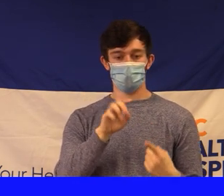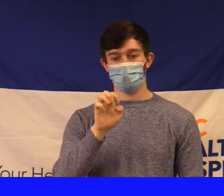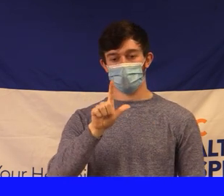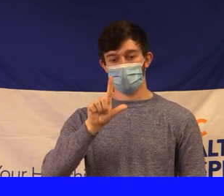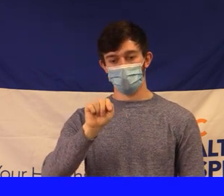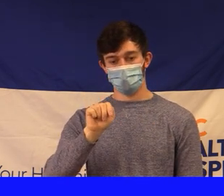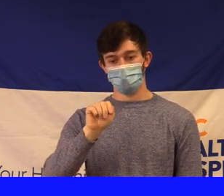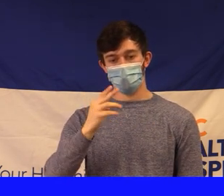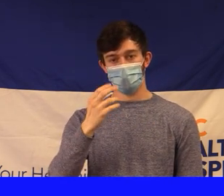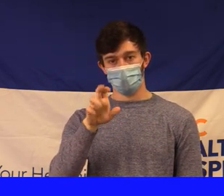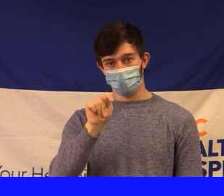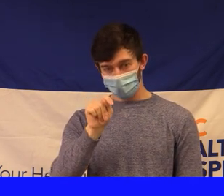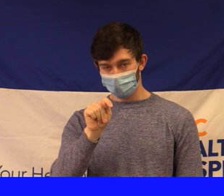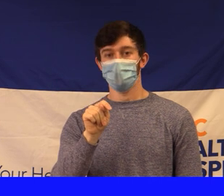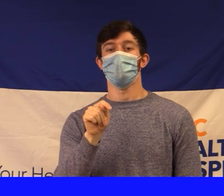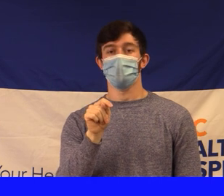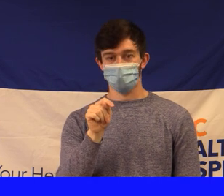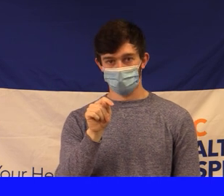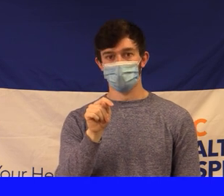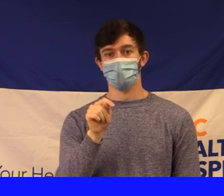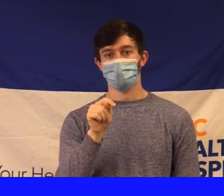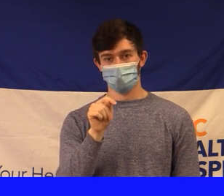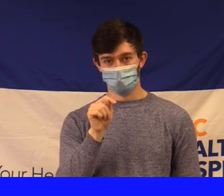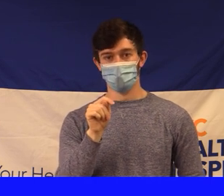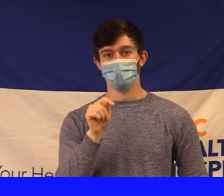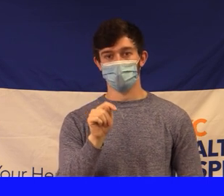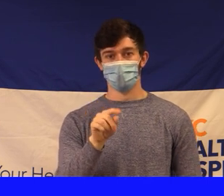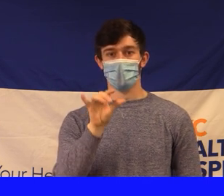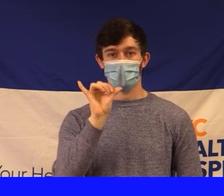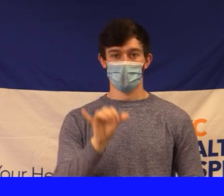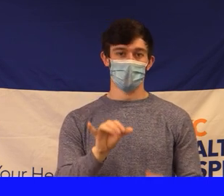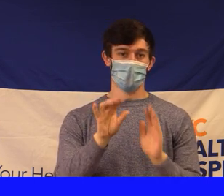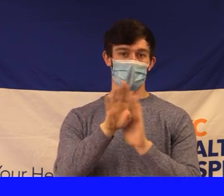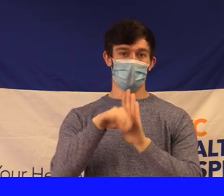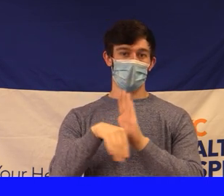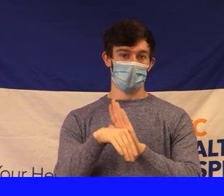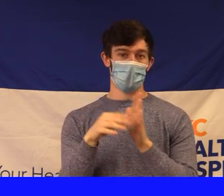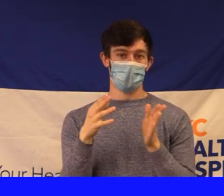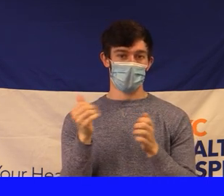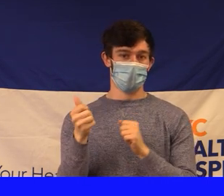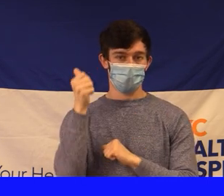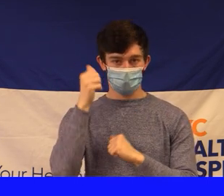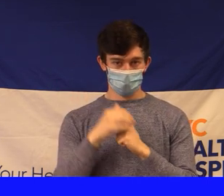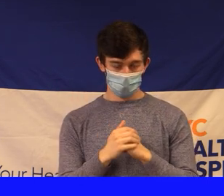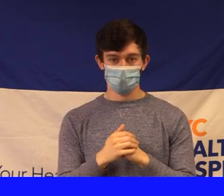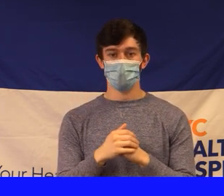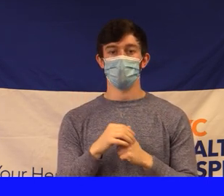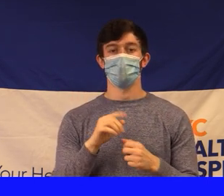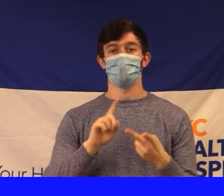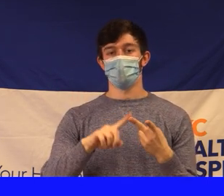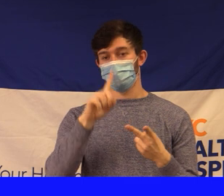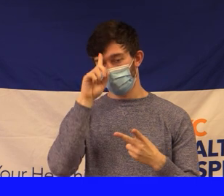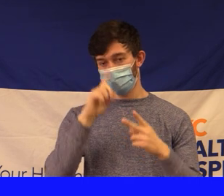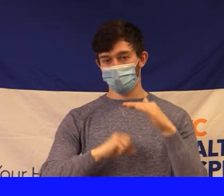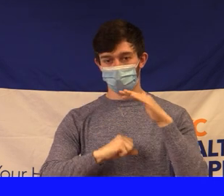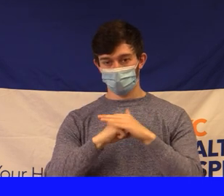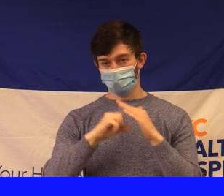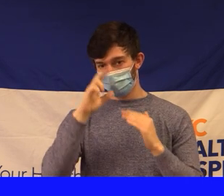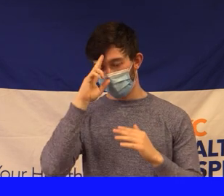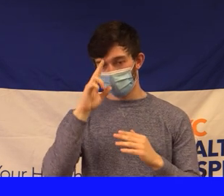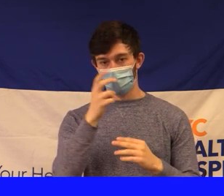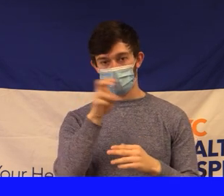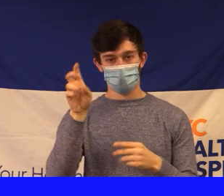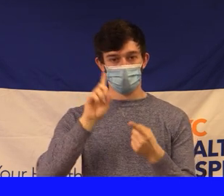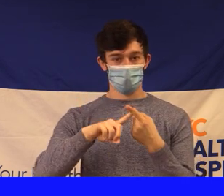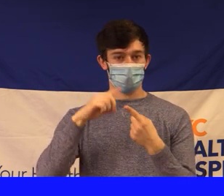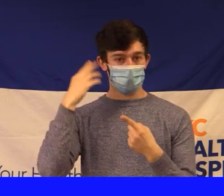know, the key hospital in all of Queens, are half an hour faster. Stroke and neurology transfers to